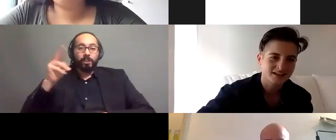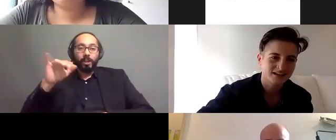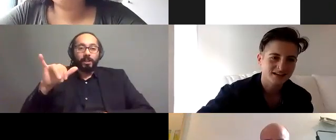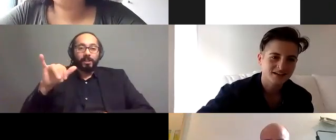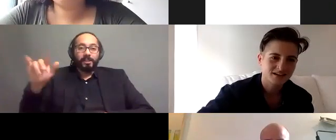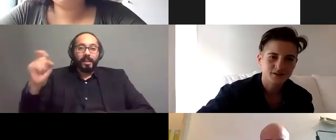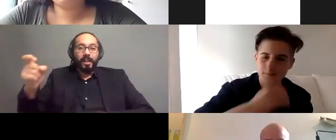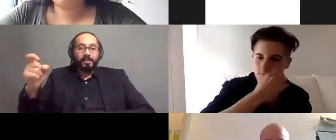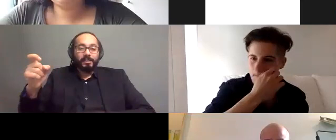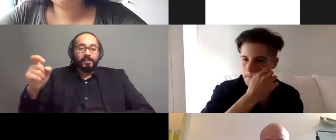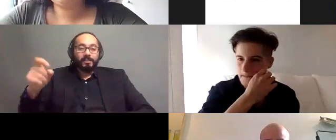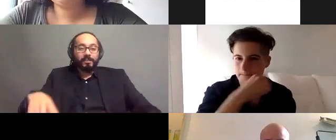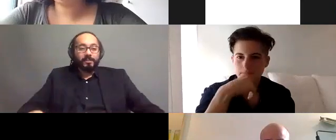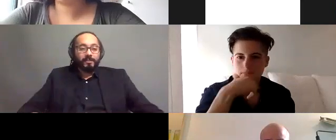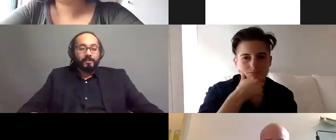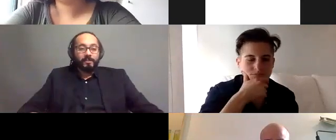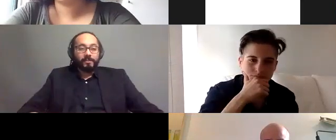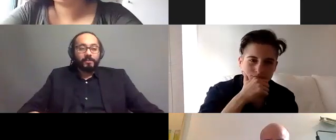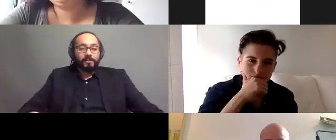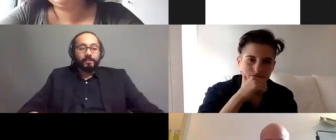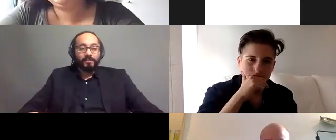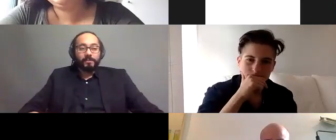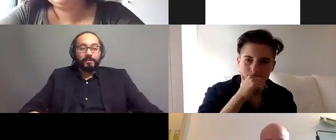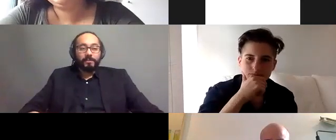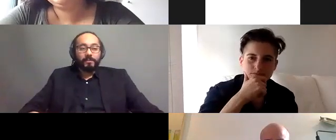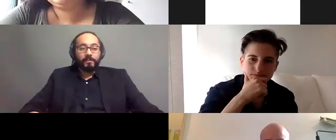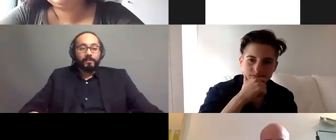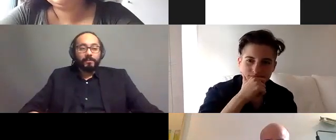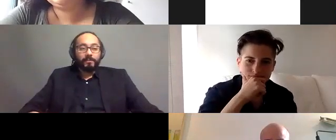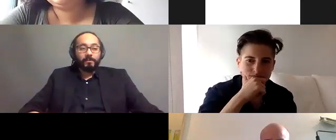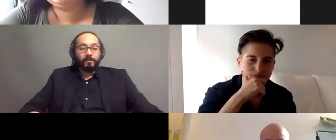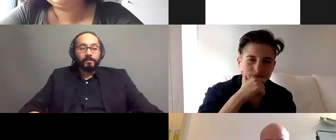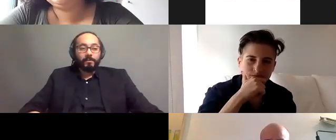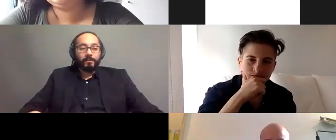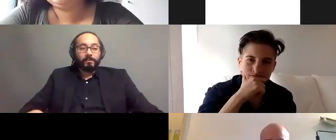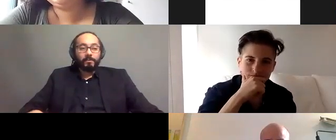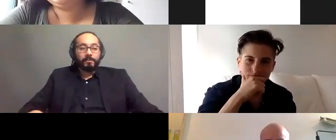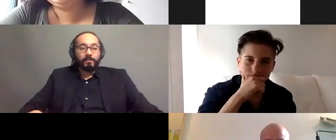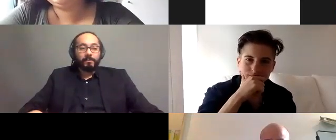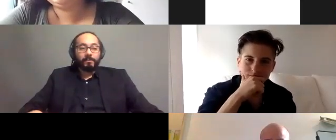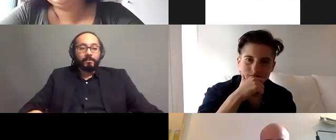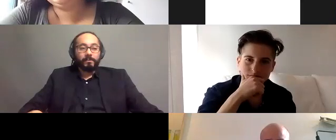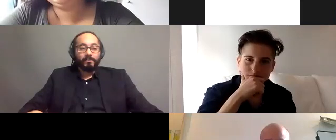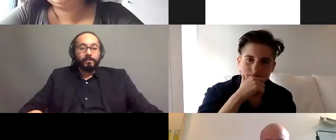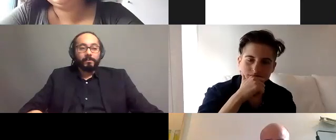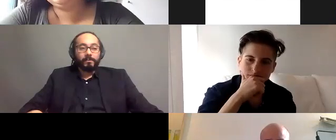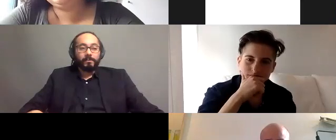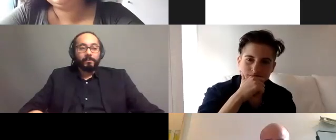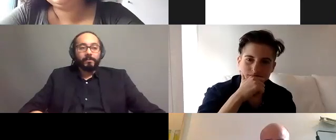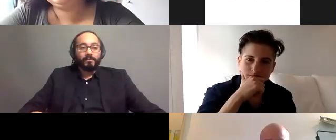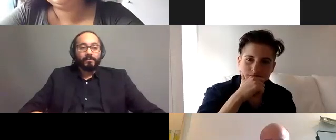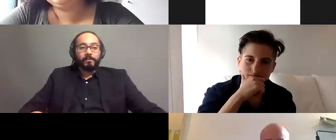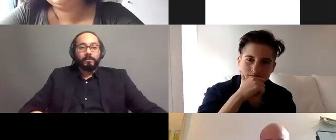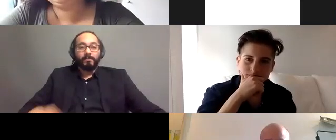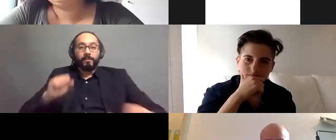good. Ivetta. Yeah, you can find me Ivetta Kang on Instagram or my website,